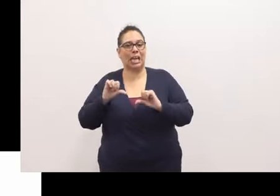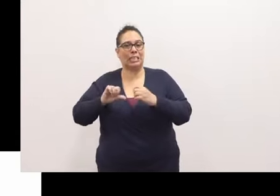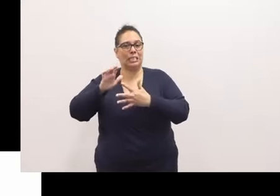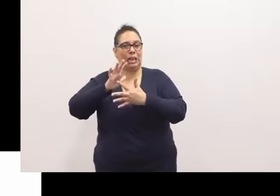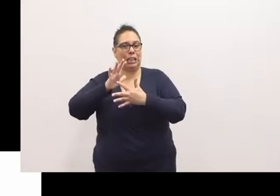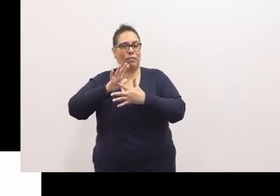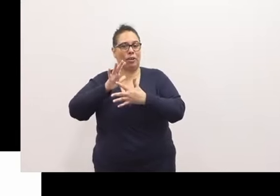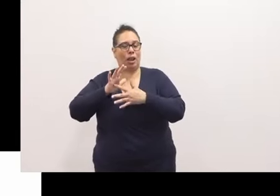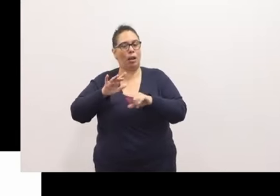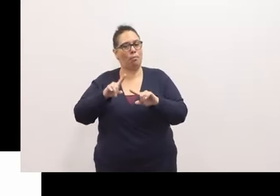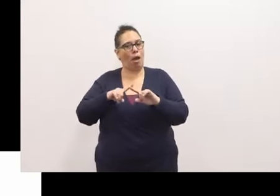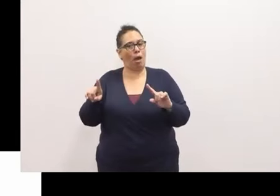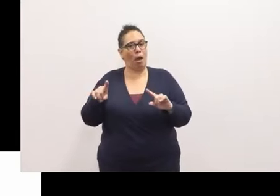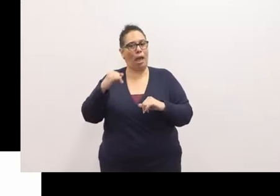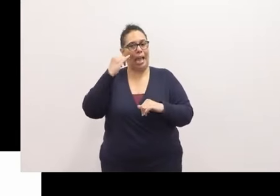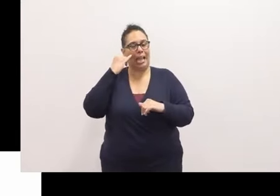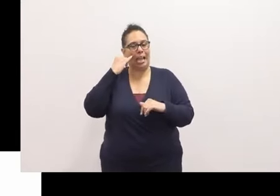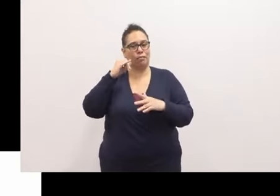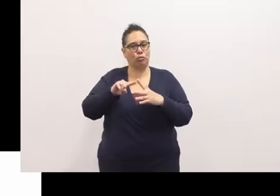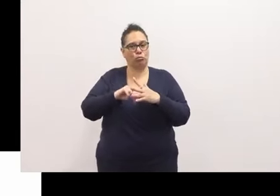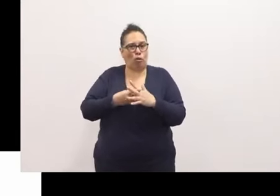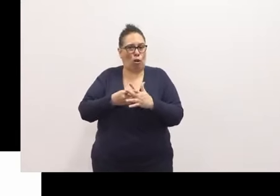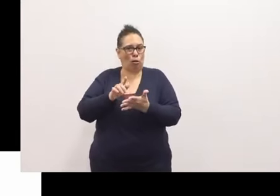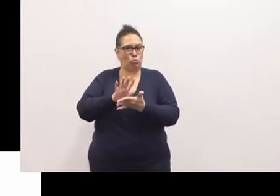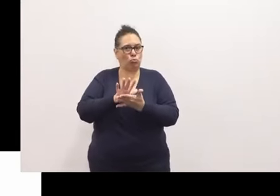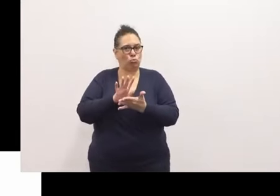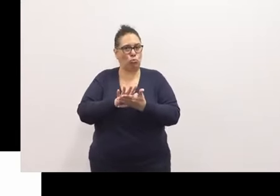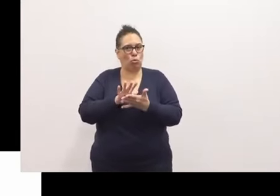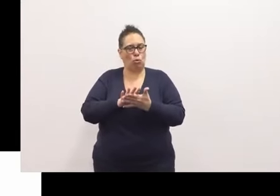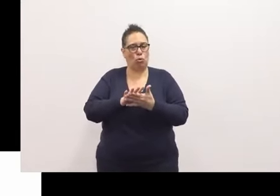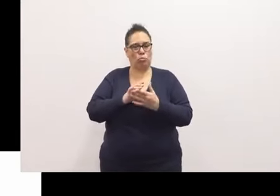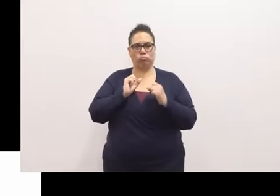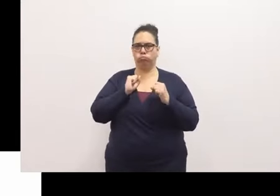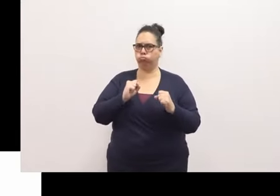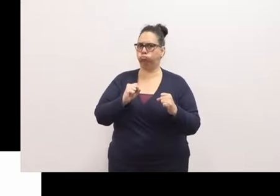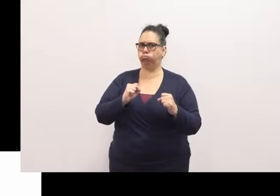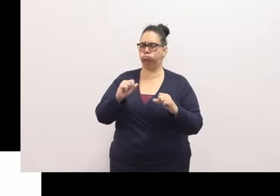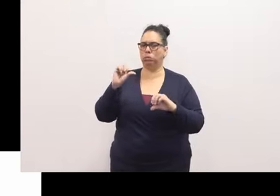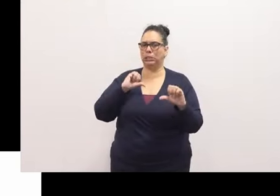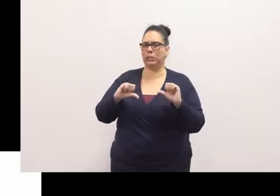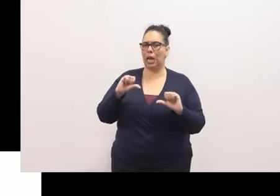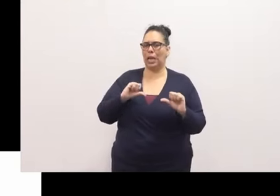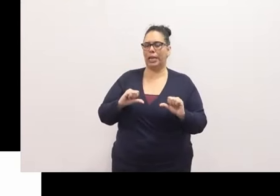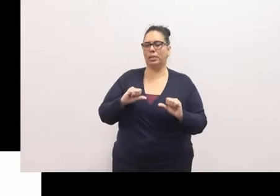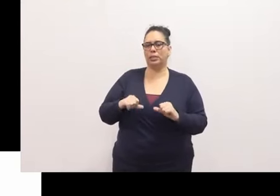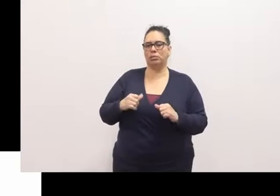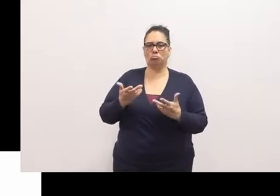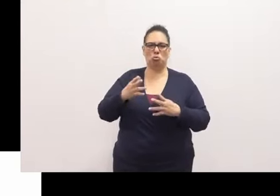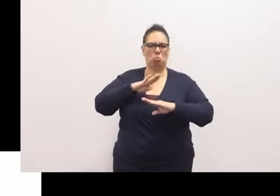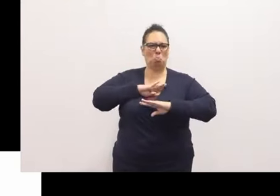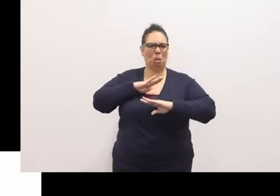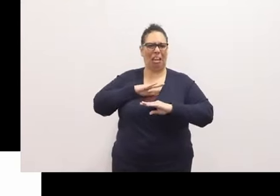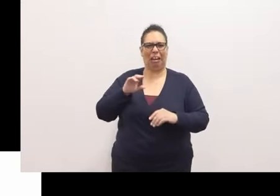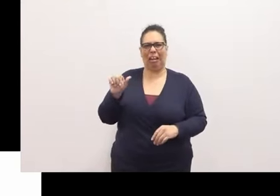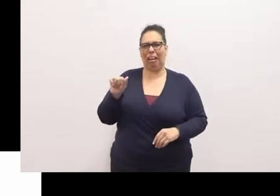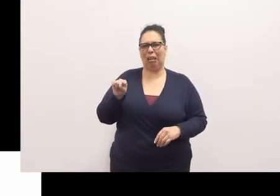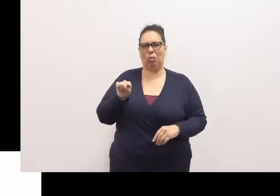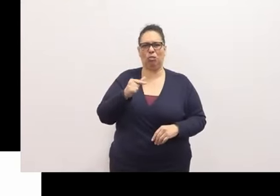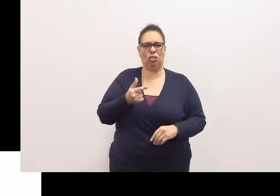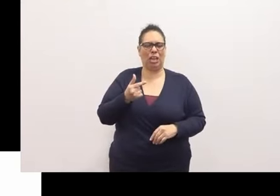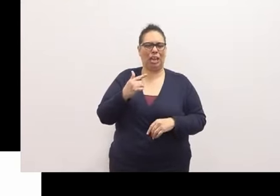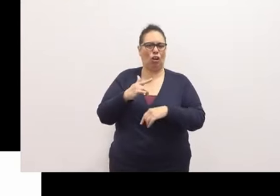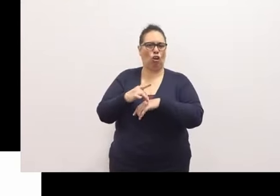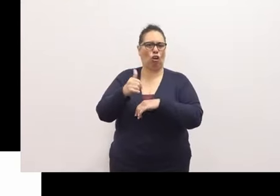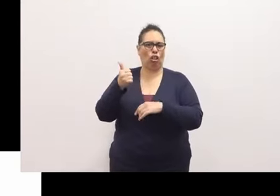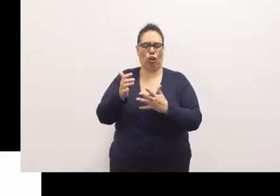grade, but if you start in a school that it's heavy in science, you might meet that A through G earlier than in